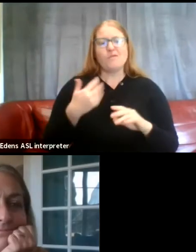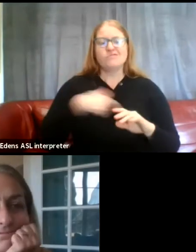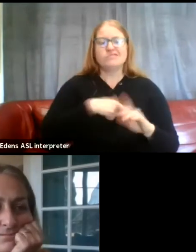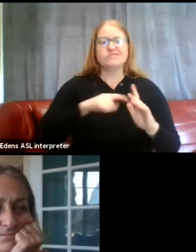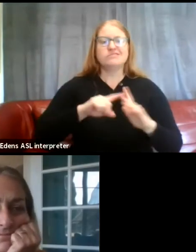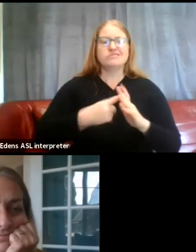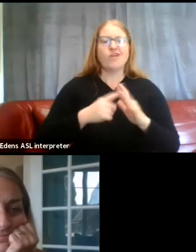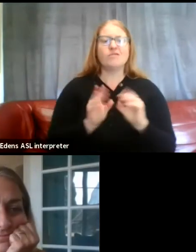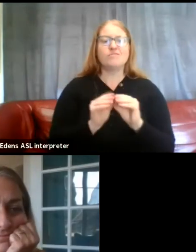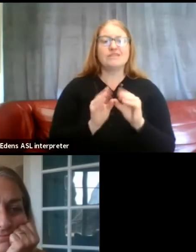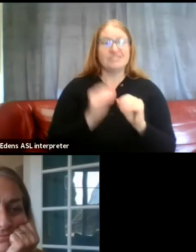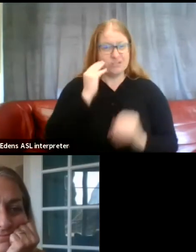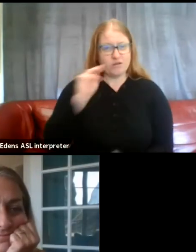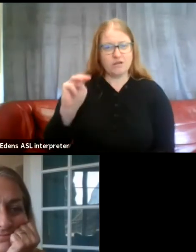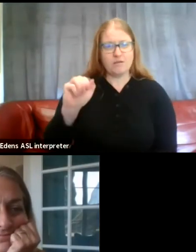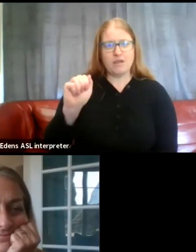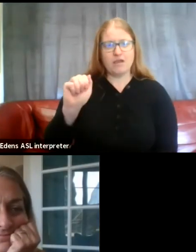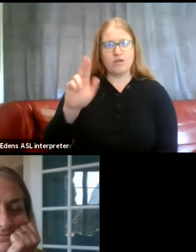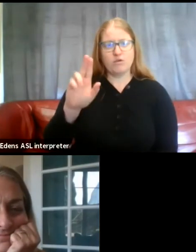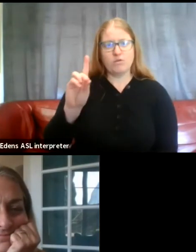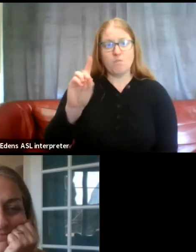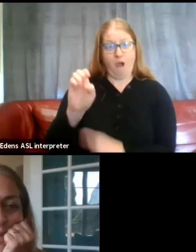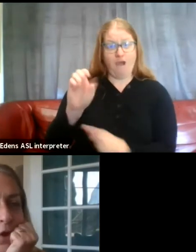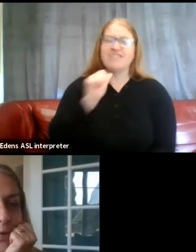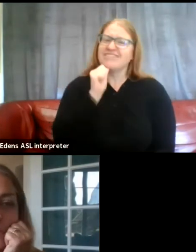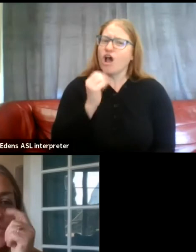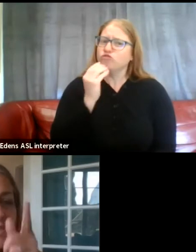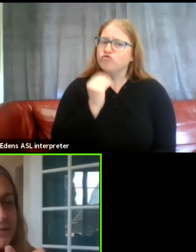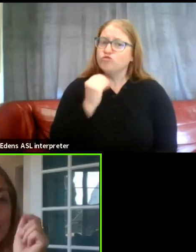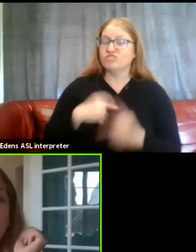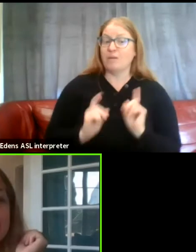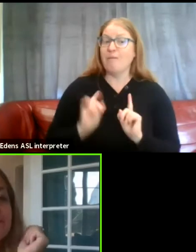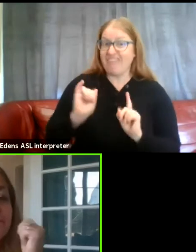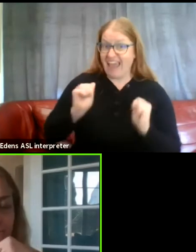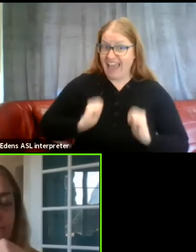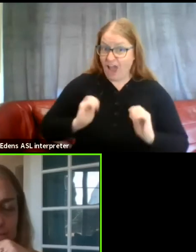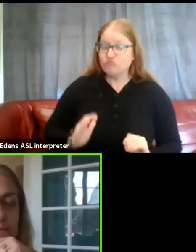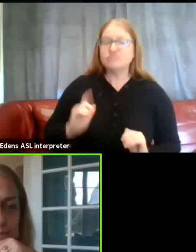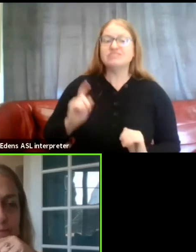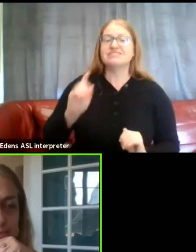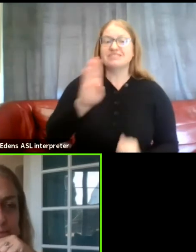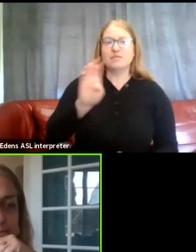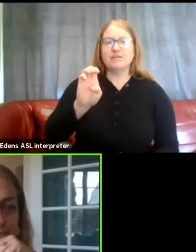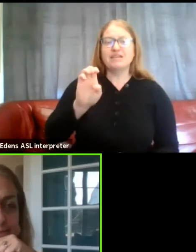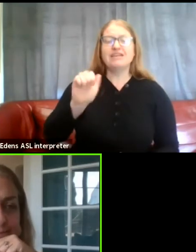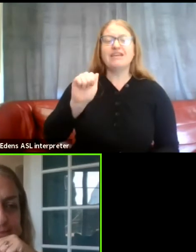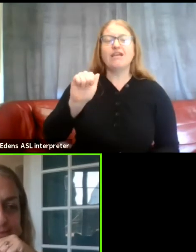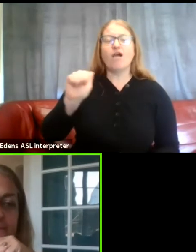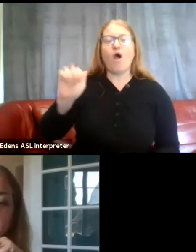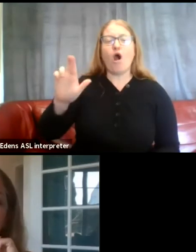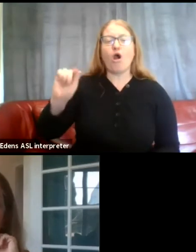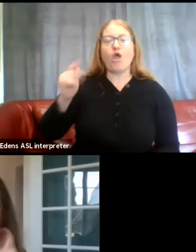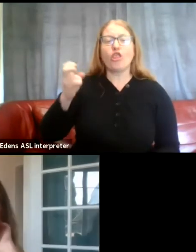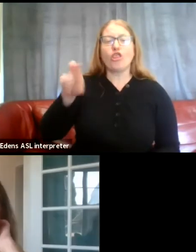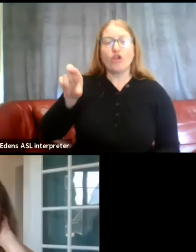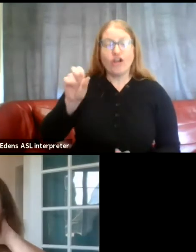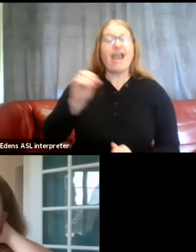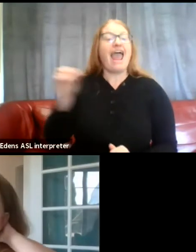you know, Maude, who I don't believe is a Jewish character, but it's played by Arthur and based mm-hmm. on Francis Lear. So